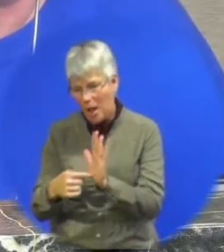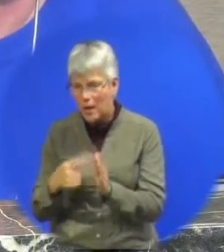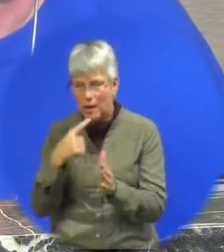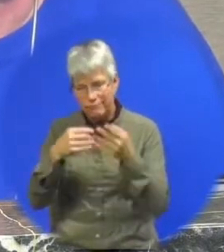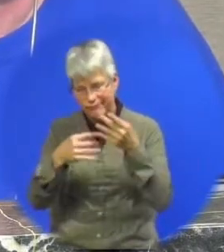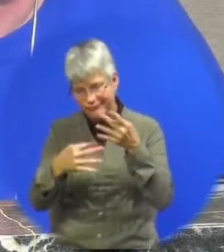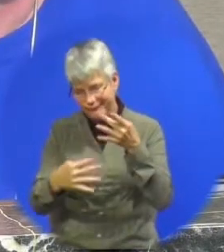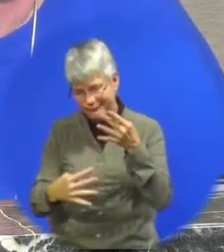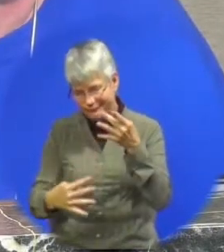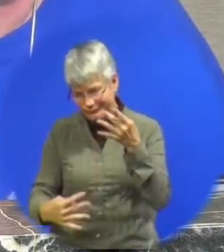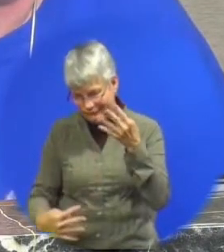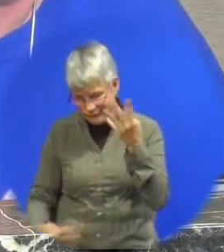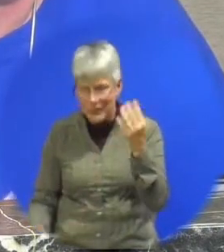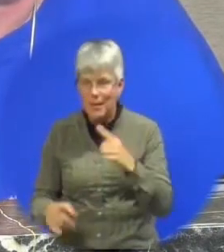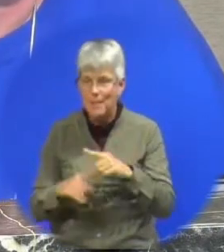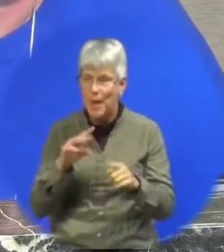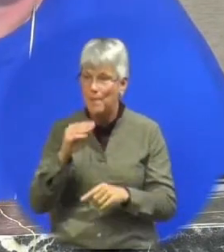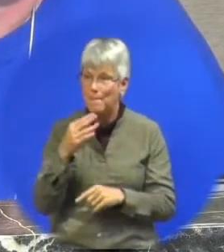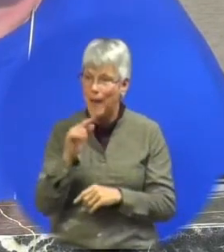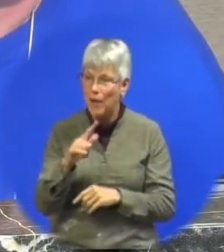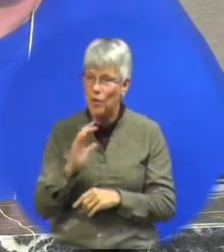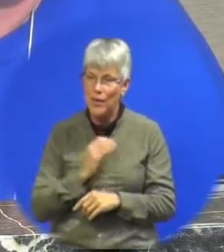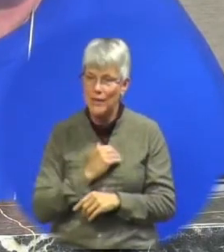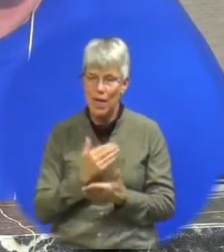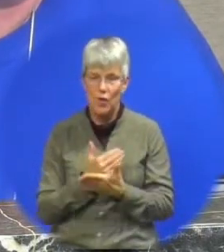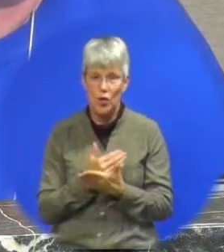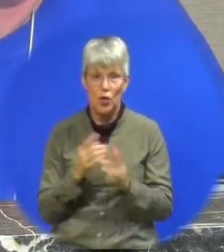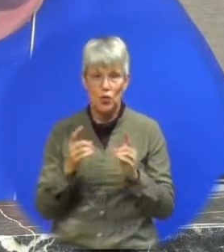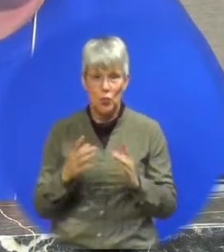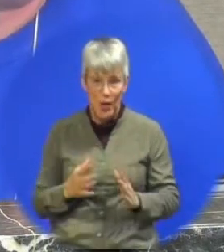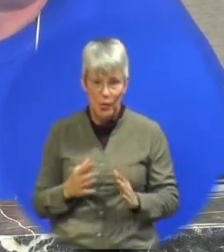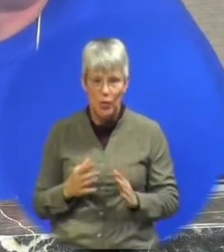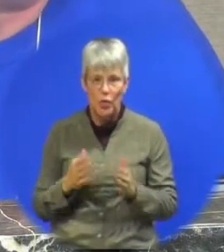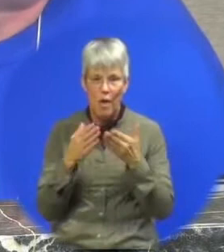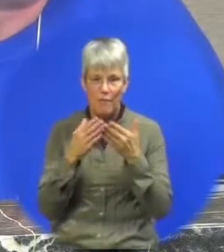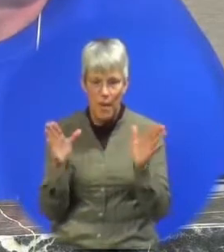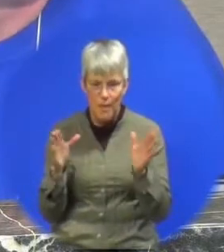but Michael is our new Director of Public Works.